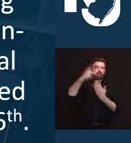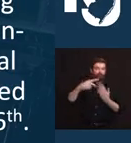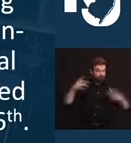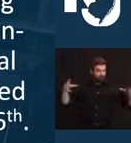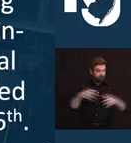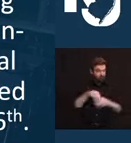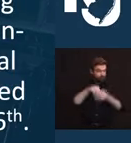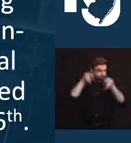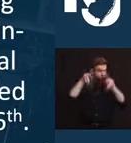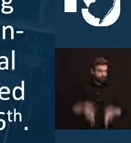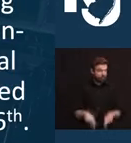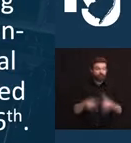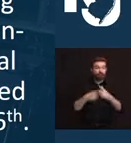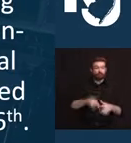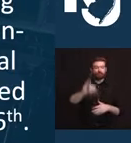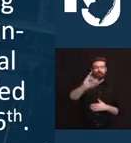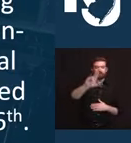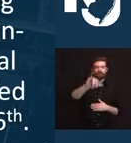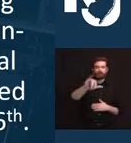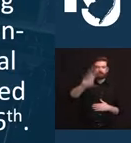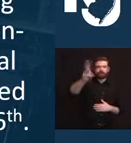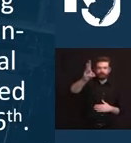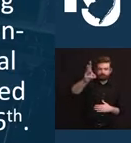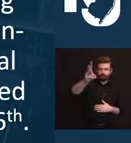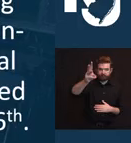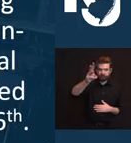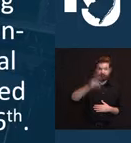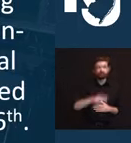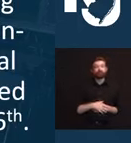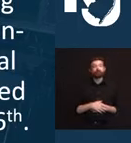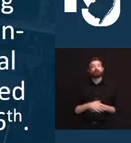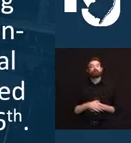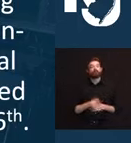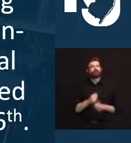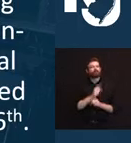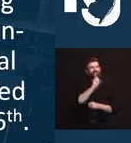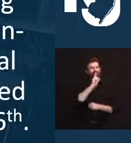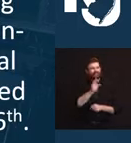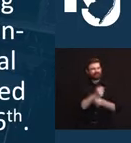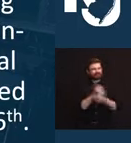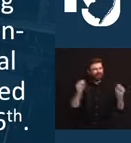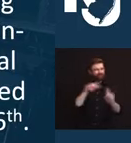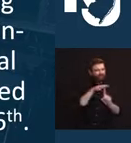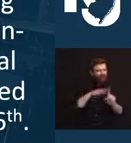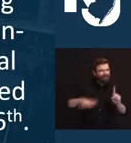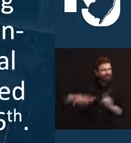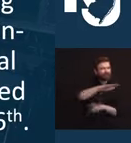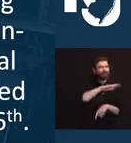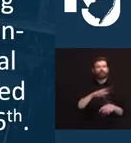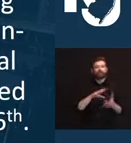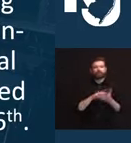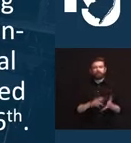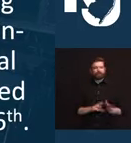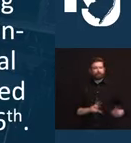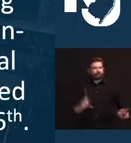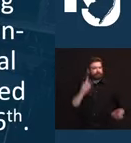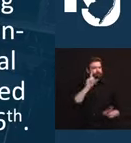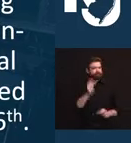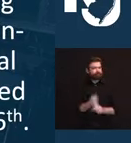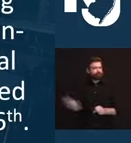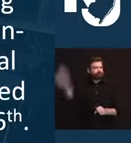robust programs in a safe environment while preparing students for the school year ahead of us. It will also address concerns we have heard